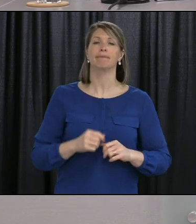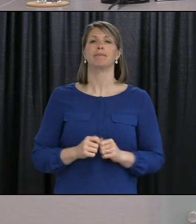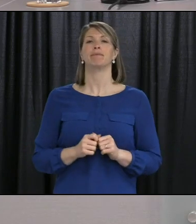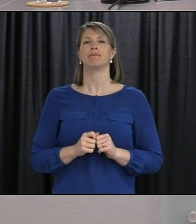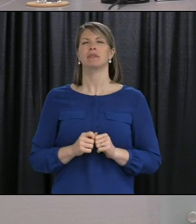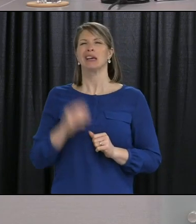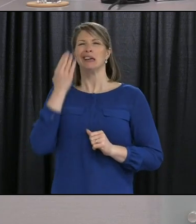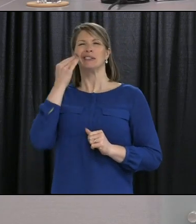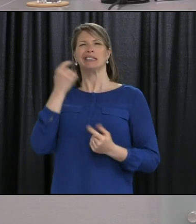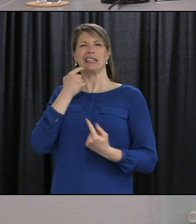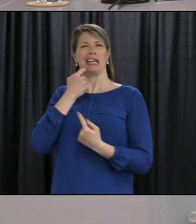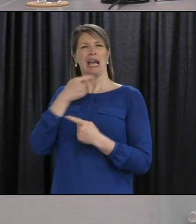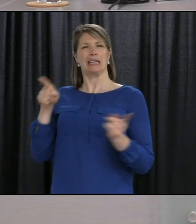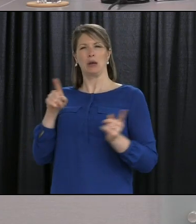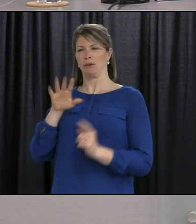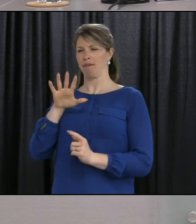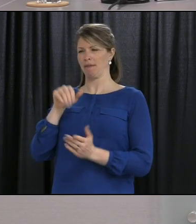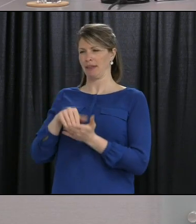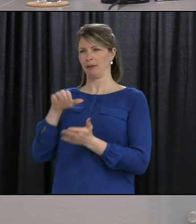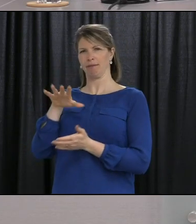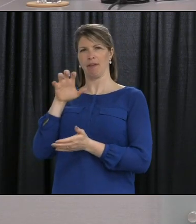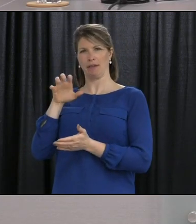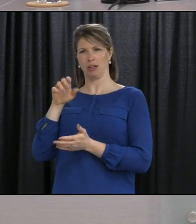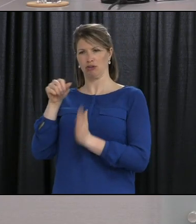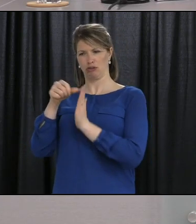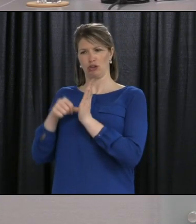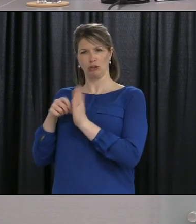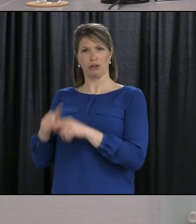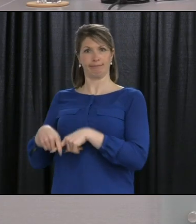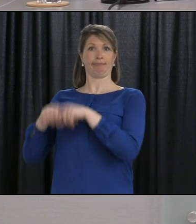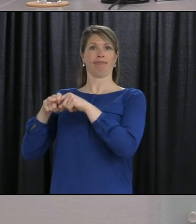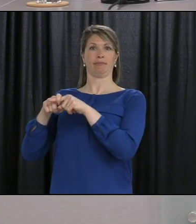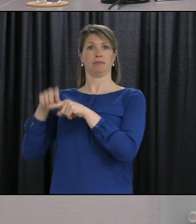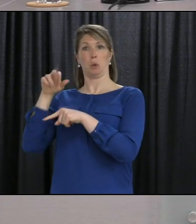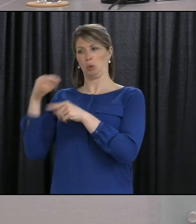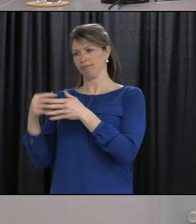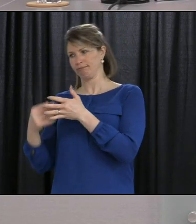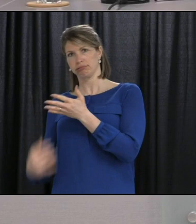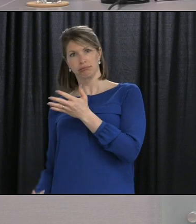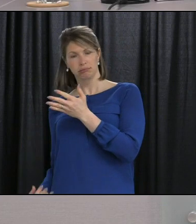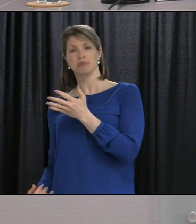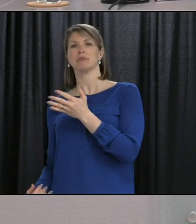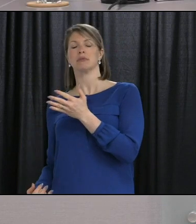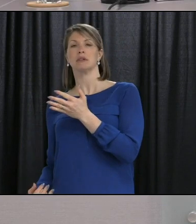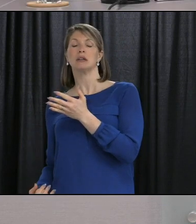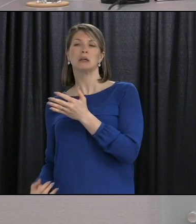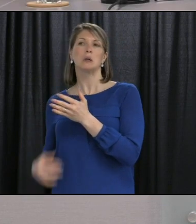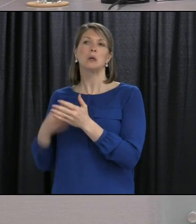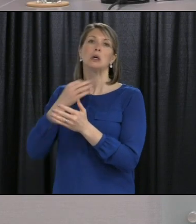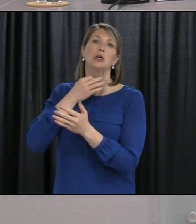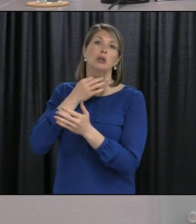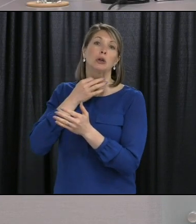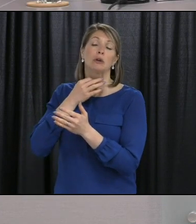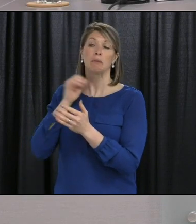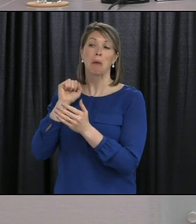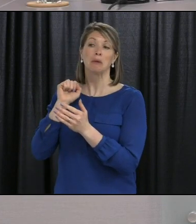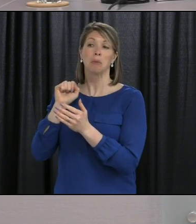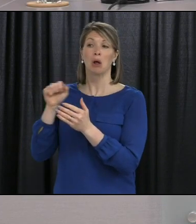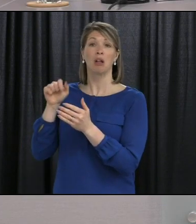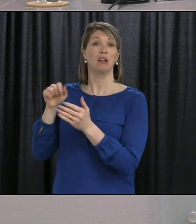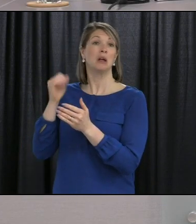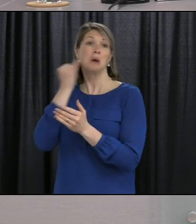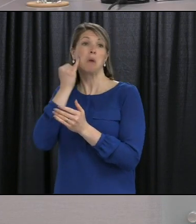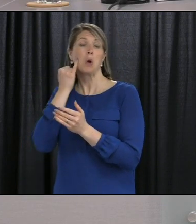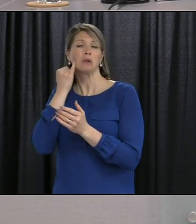that be broken down by region? And as we go through this, and depending on availability, could people be moved to other RHAs